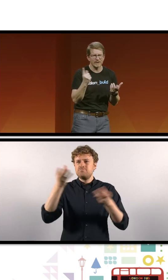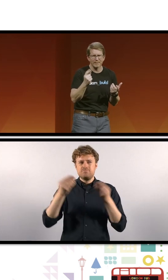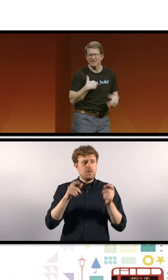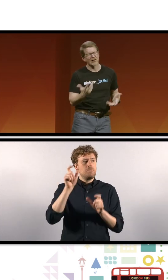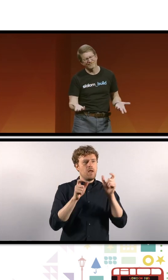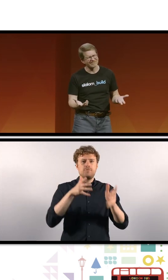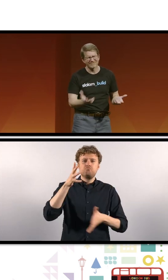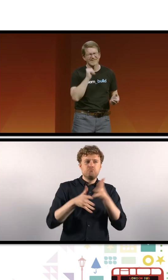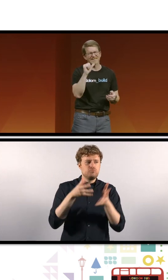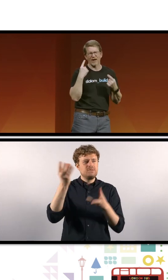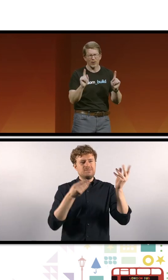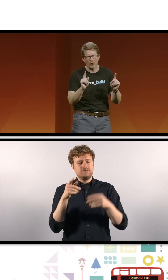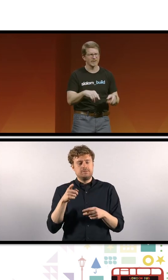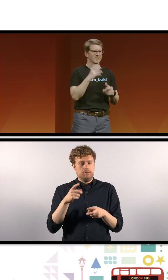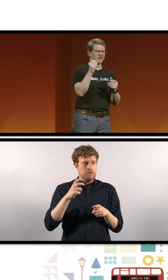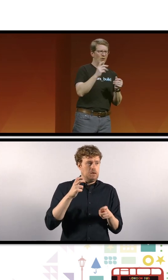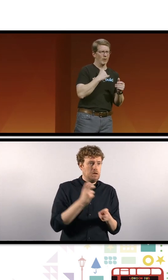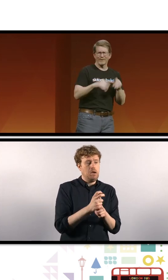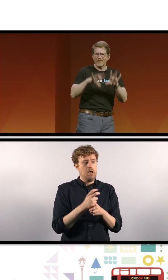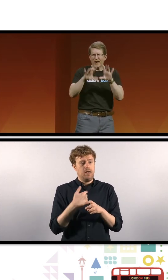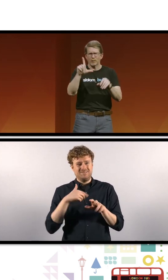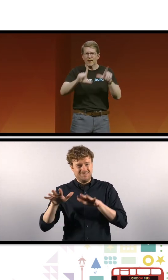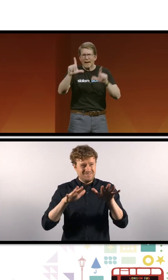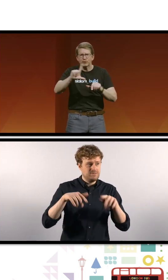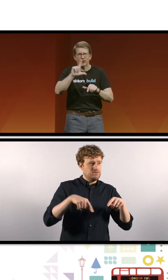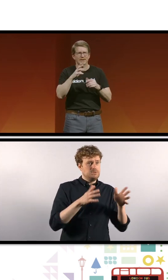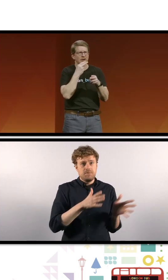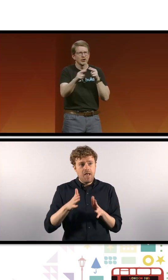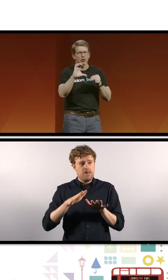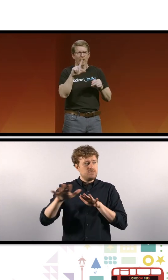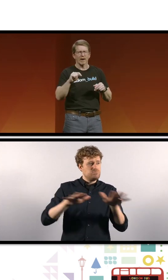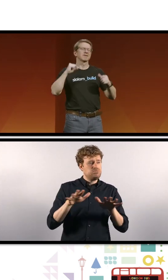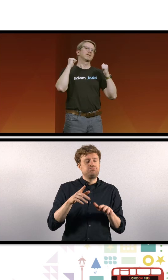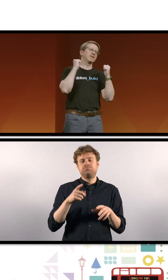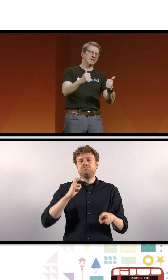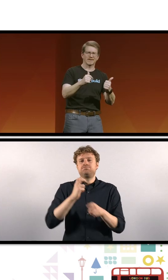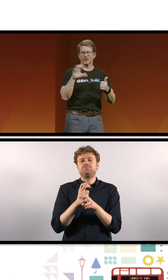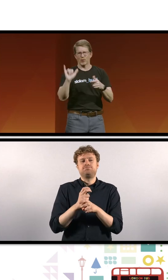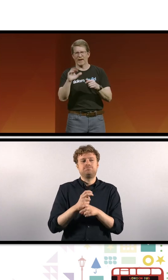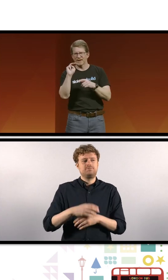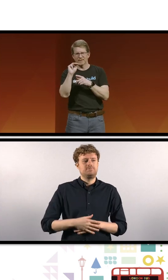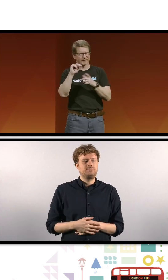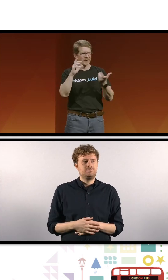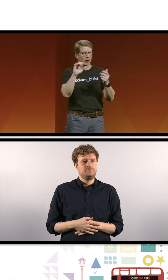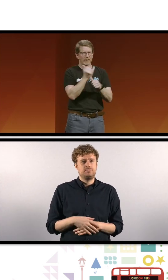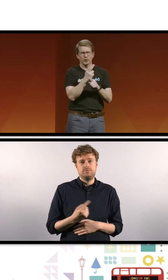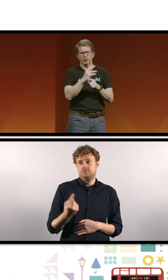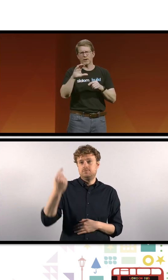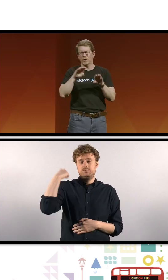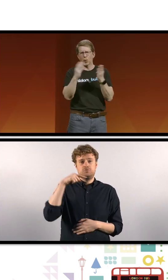for here. They let me know, I think in January, so I had limited amount of time. We had a way